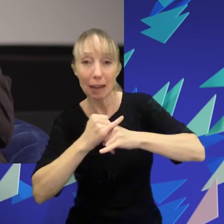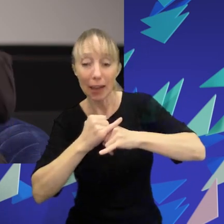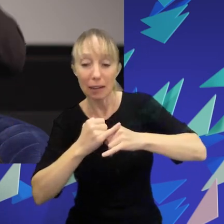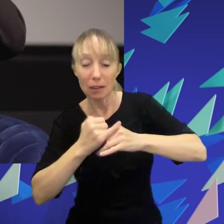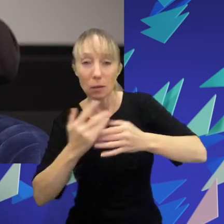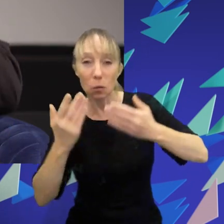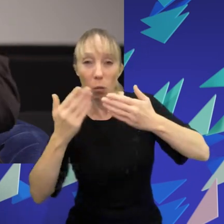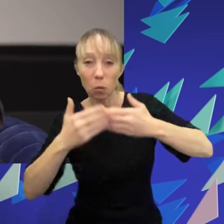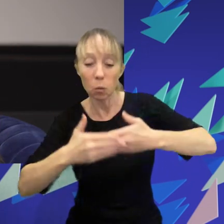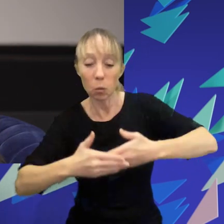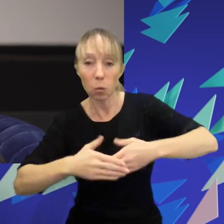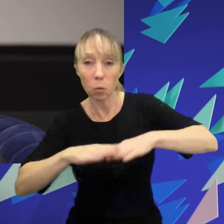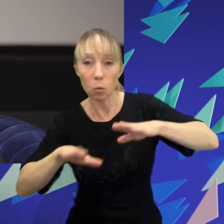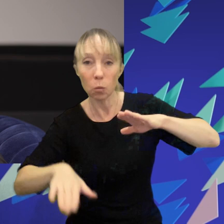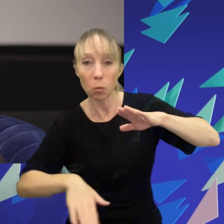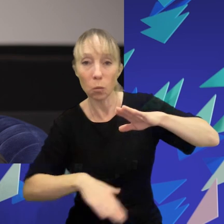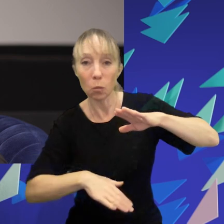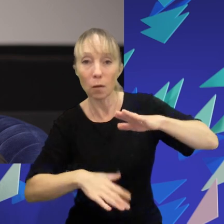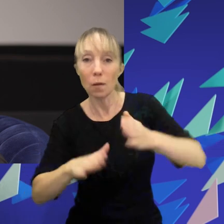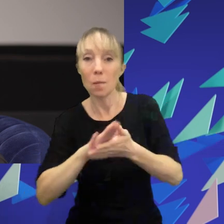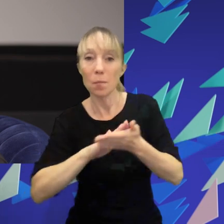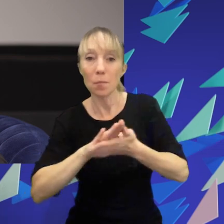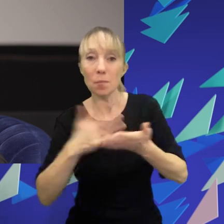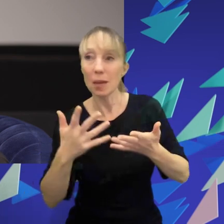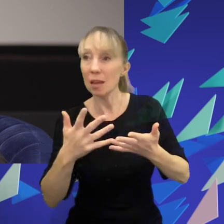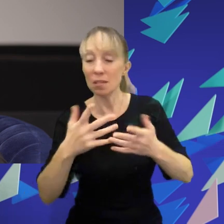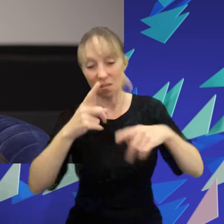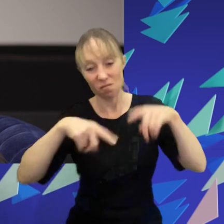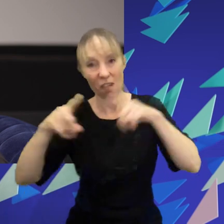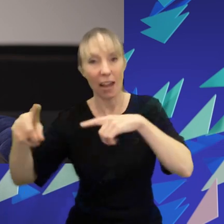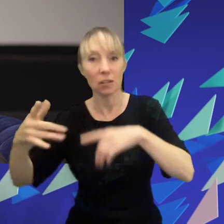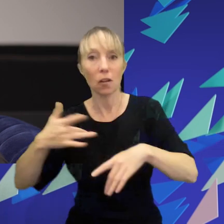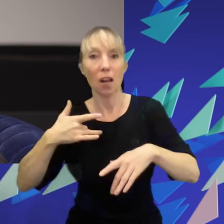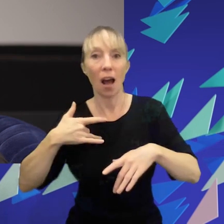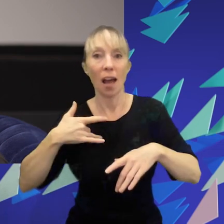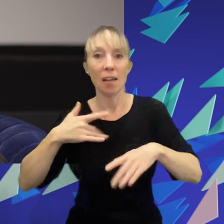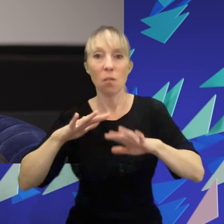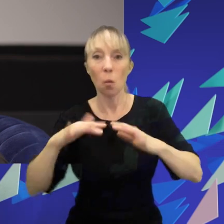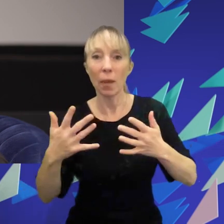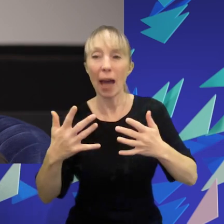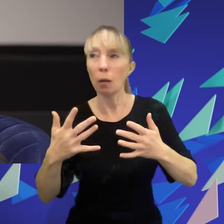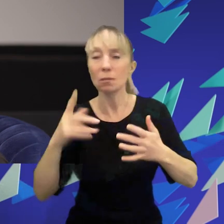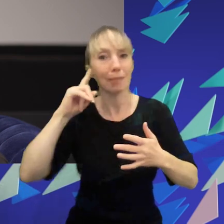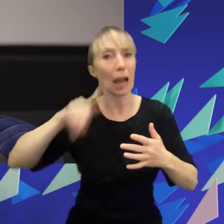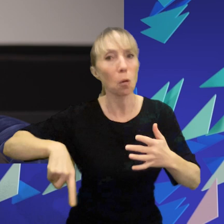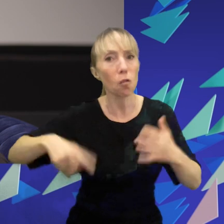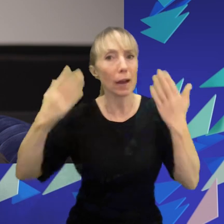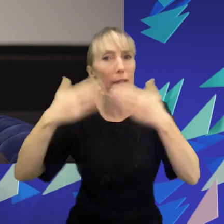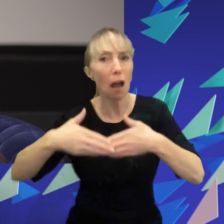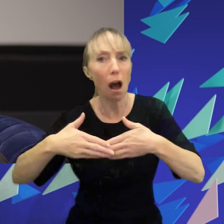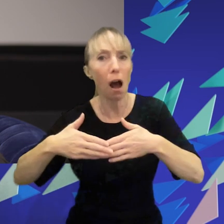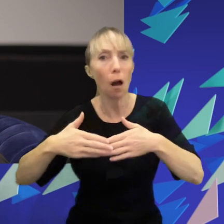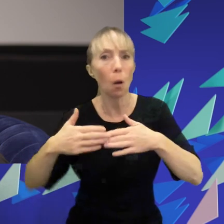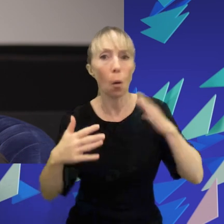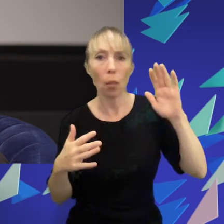that gives you the whole range of what life experience is without denying the darkest side of it or the